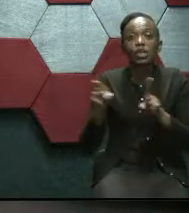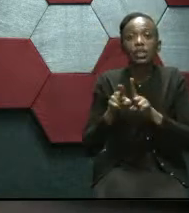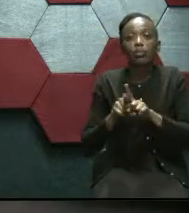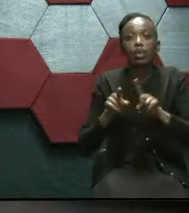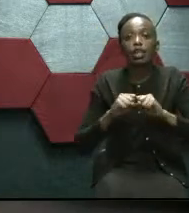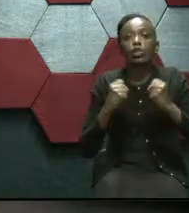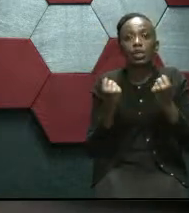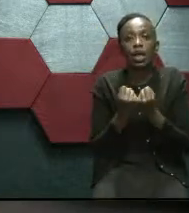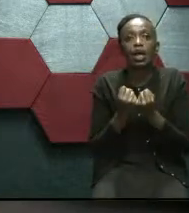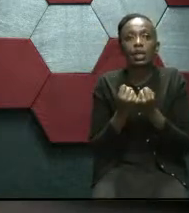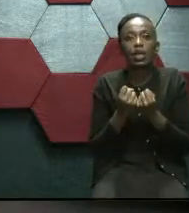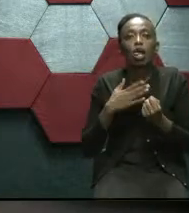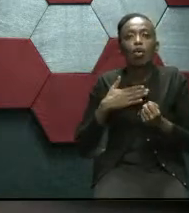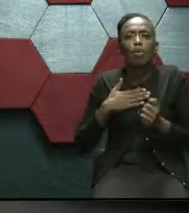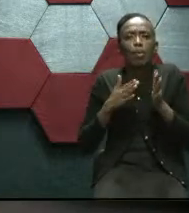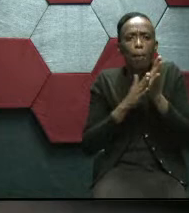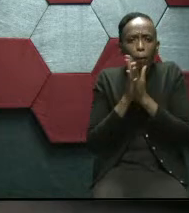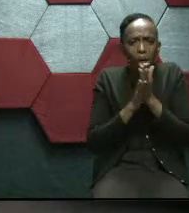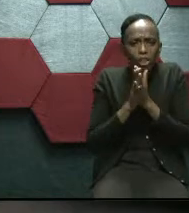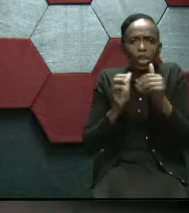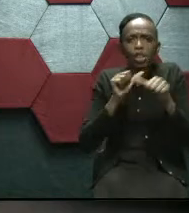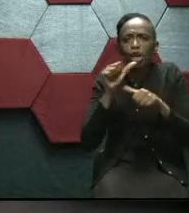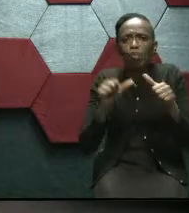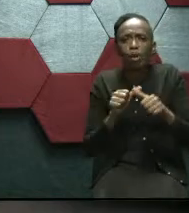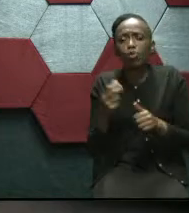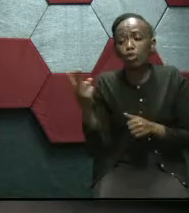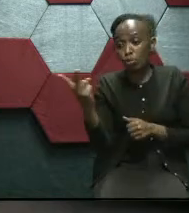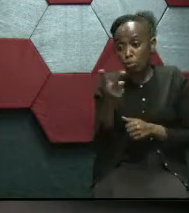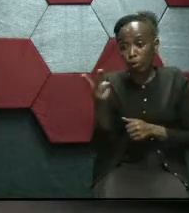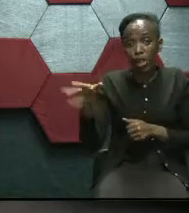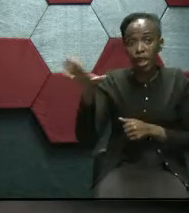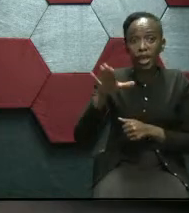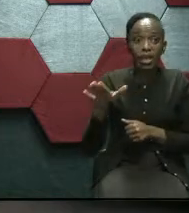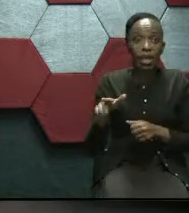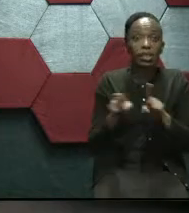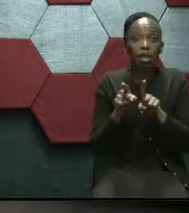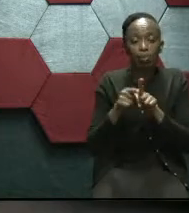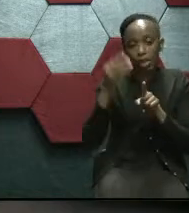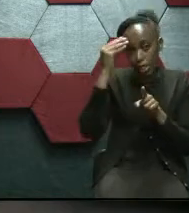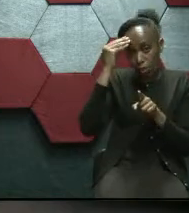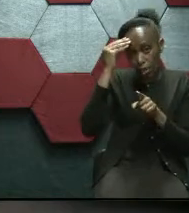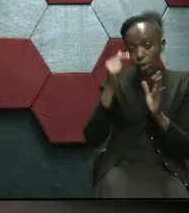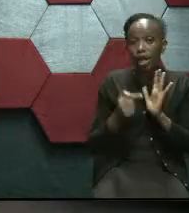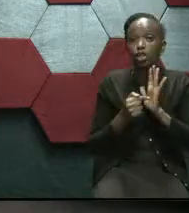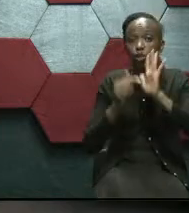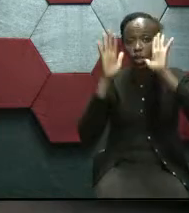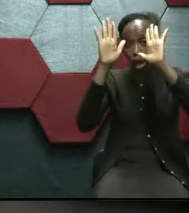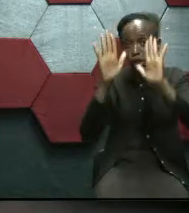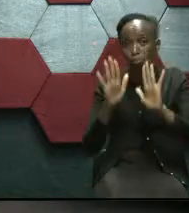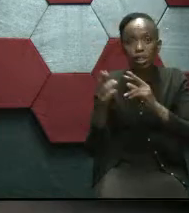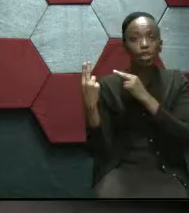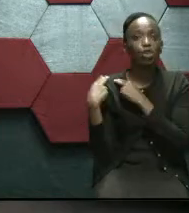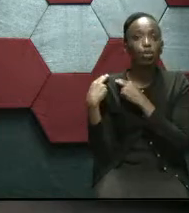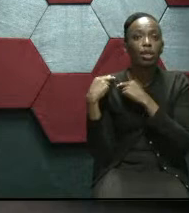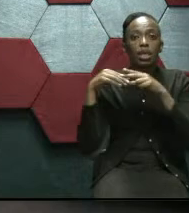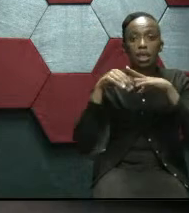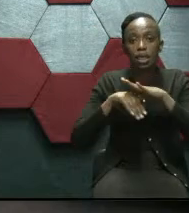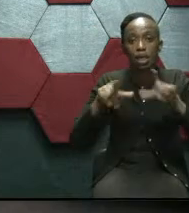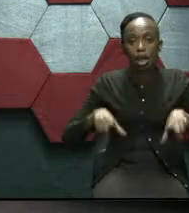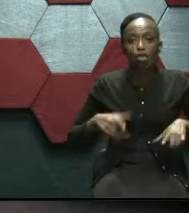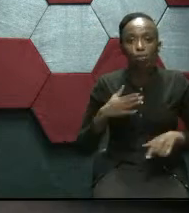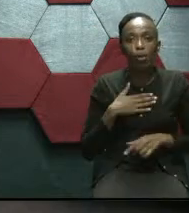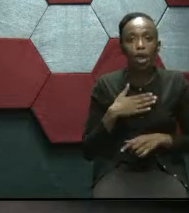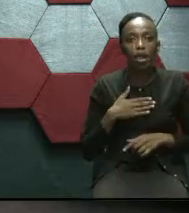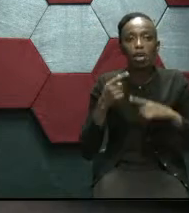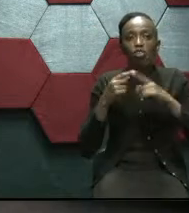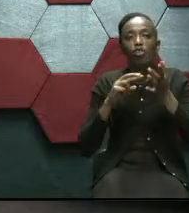society. I am passionate about both of these areas as education has played an important role in my life.